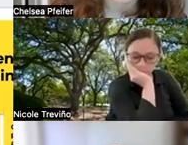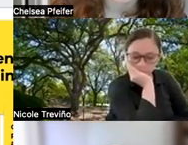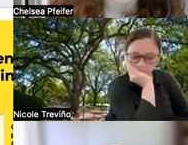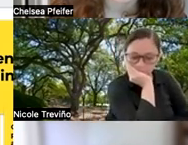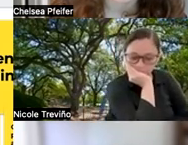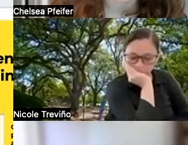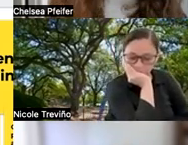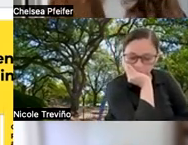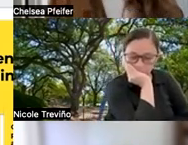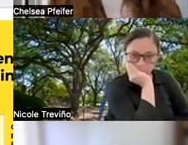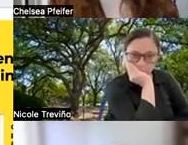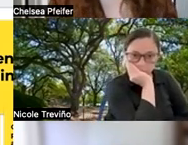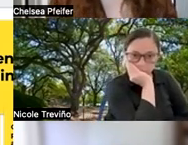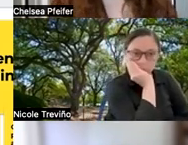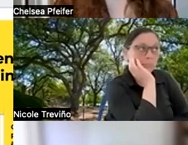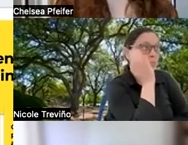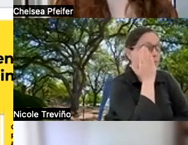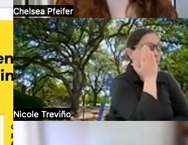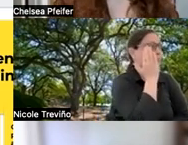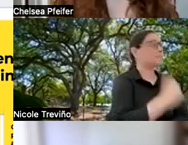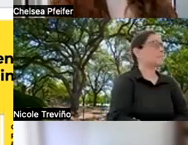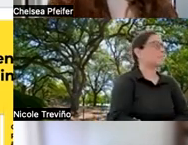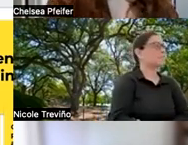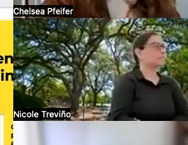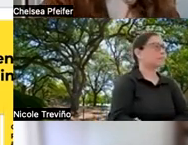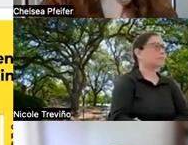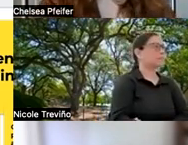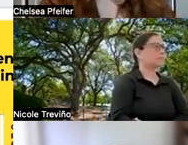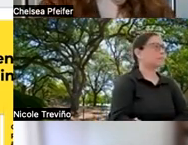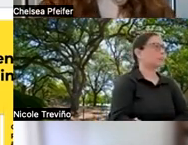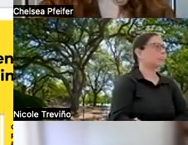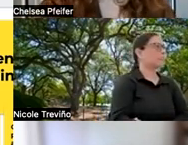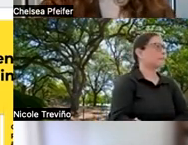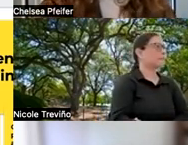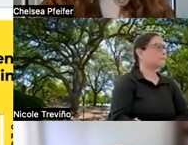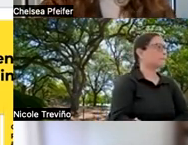learning programs, access to preschool. So that thread still is in there.